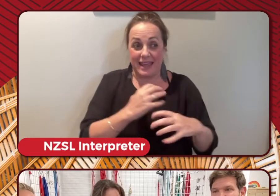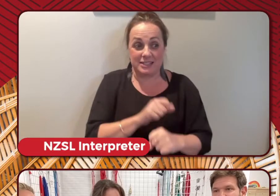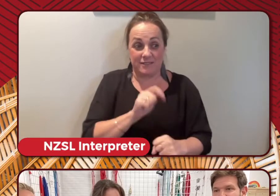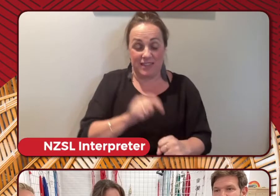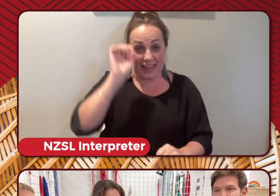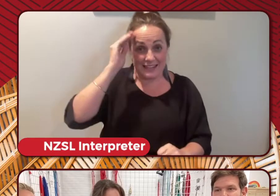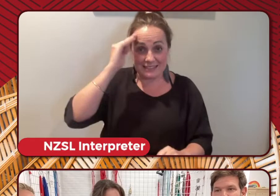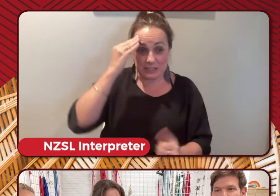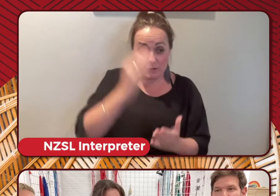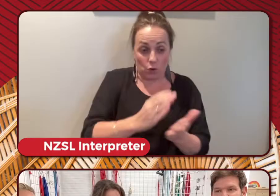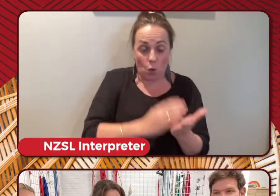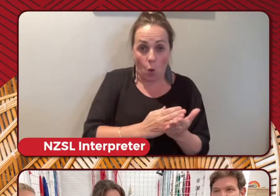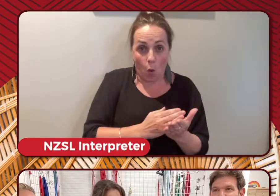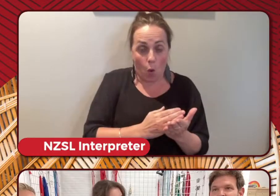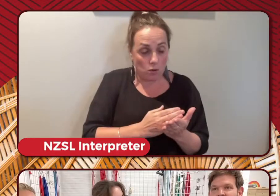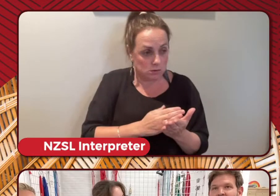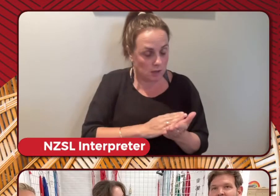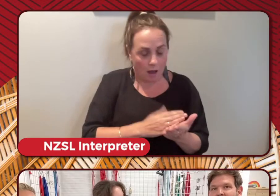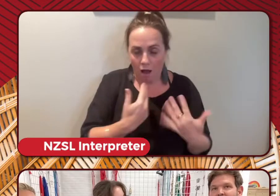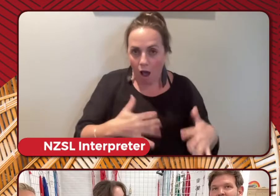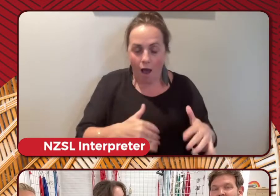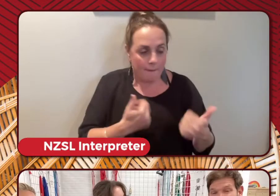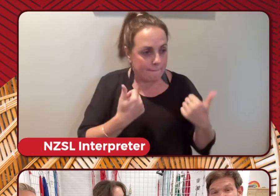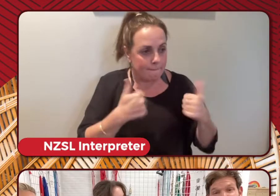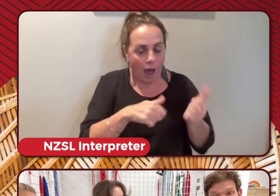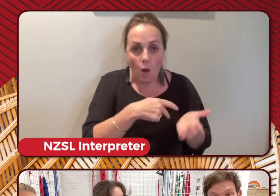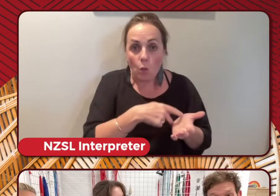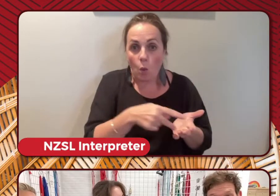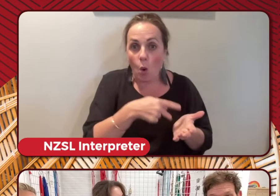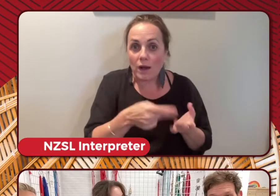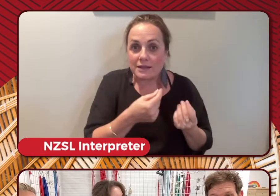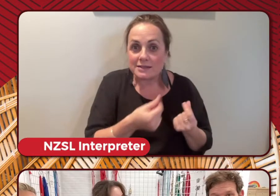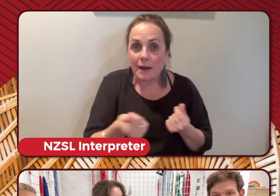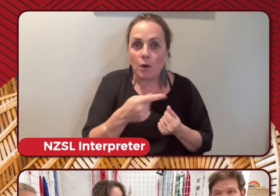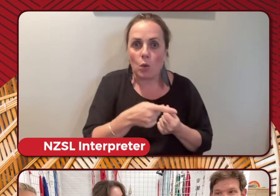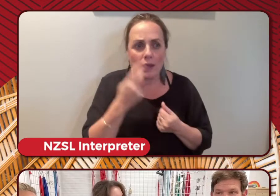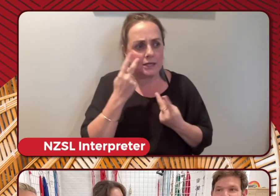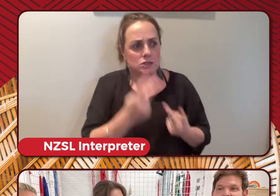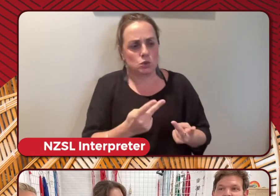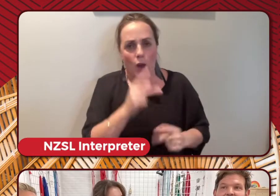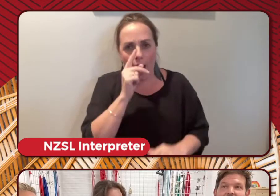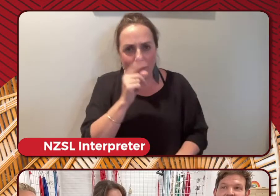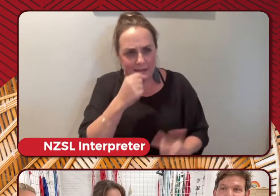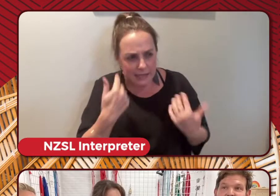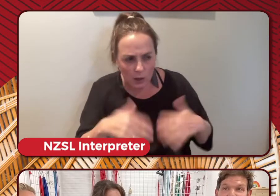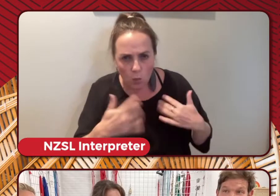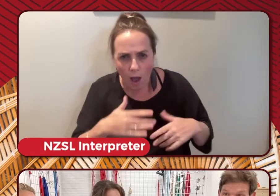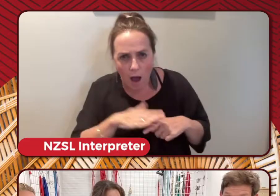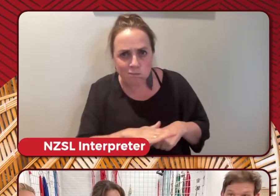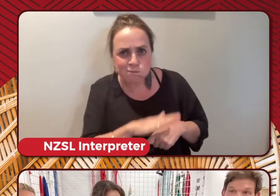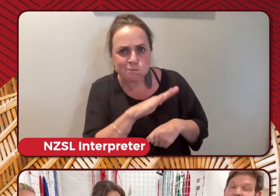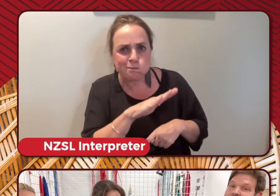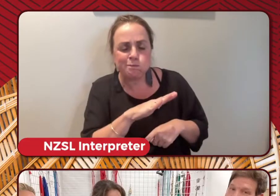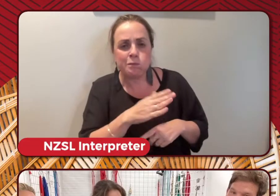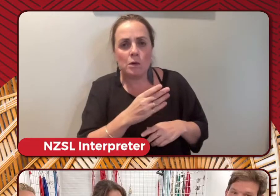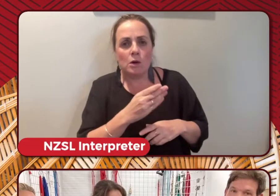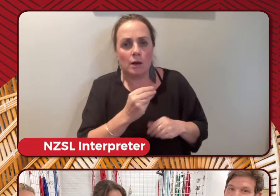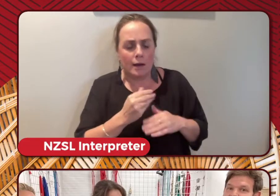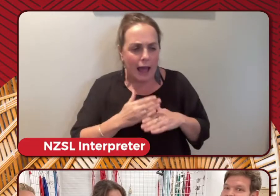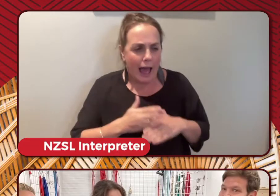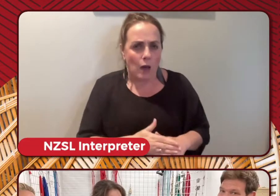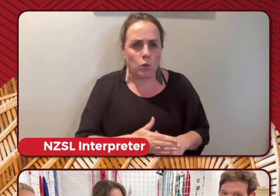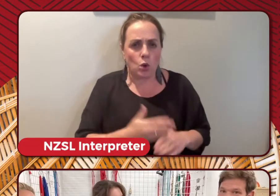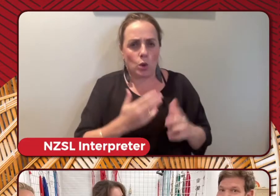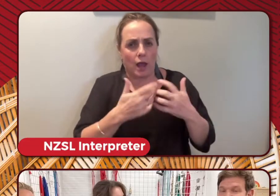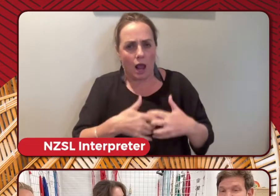So we saw a lot of ability, with Kiara, and with a lot of work and a lot of